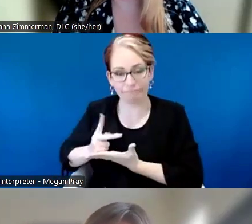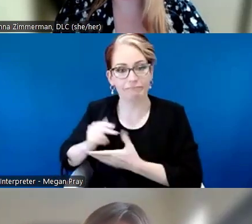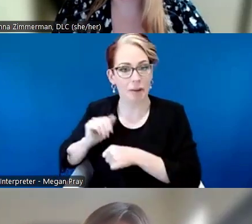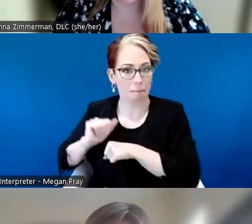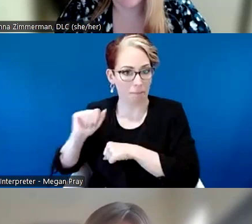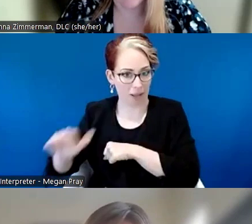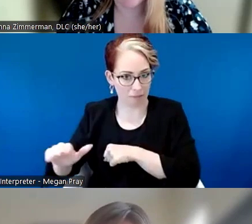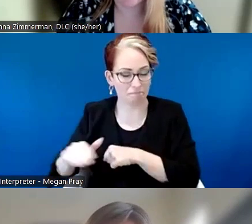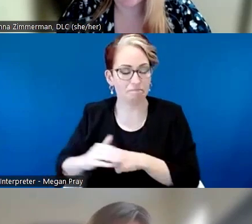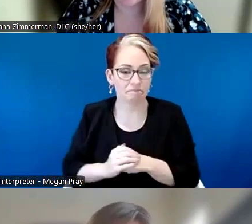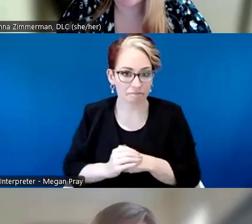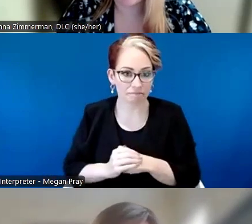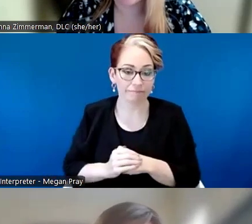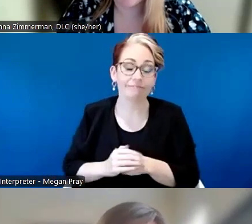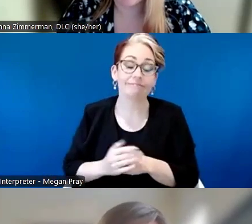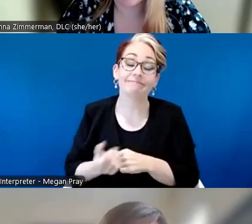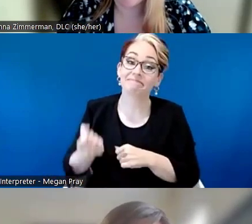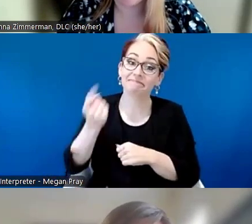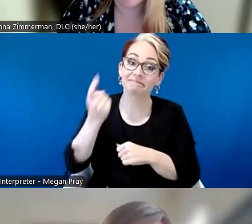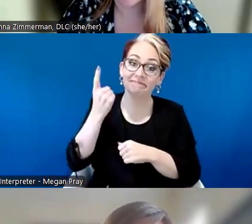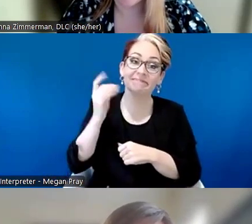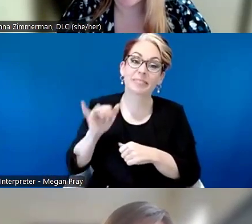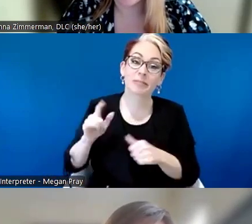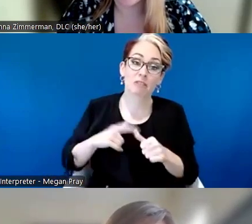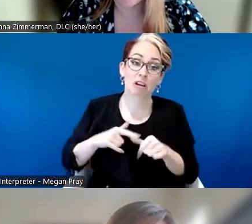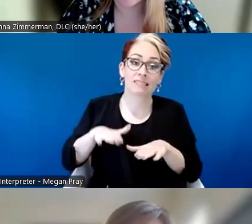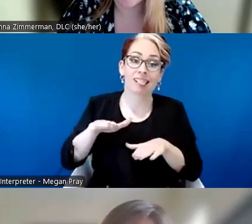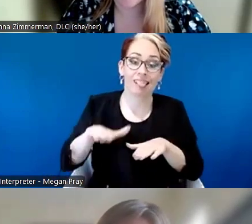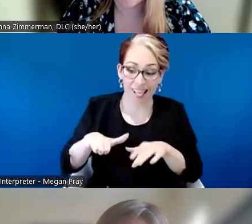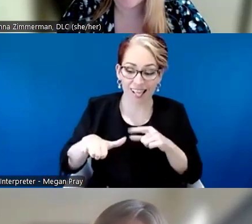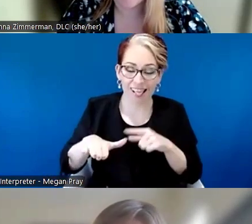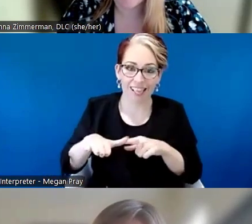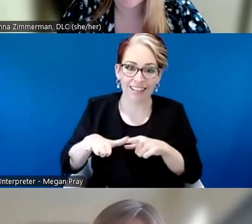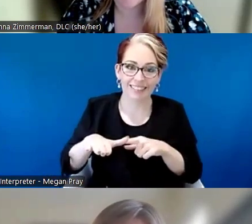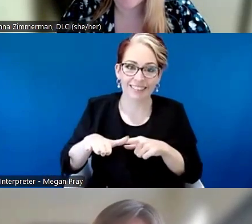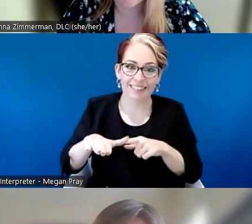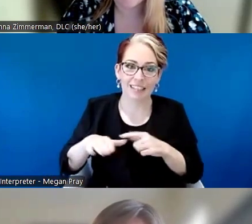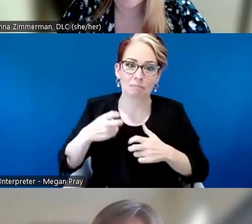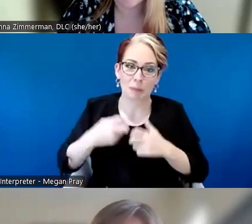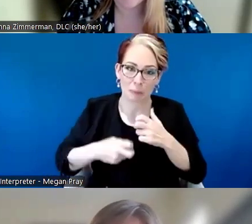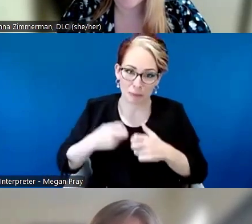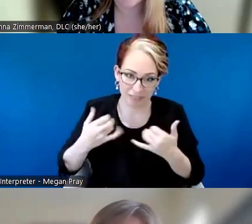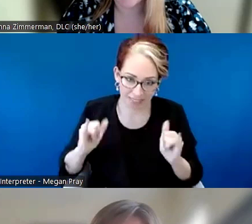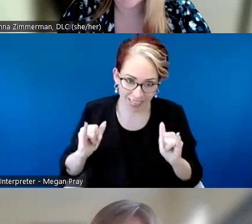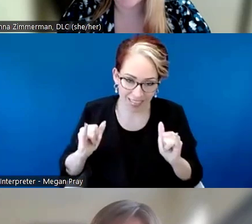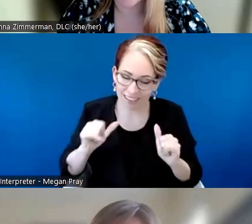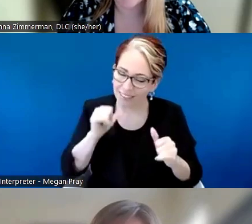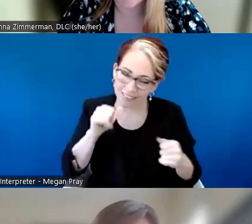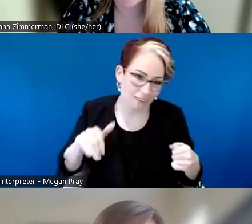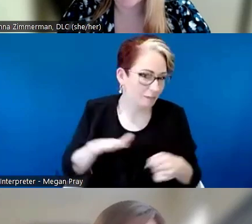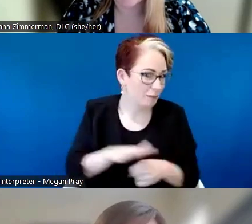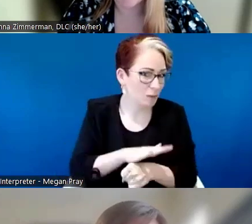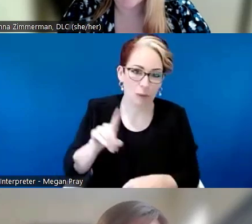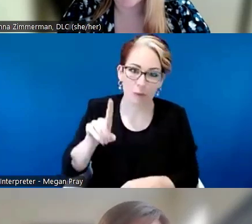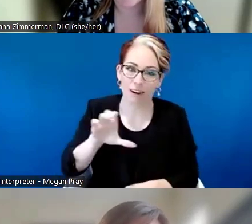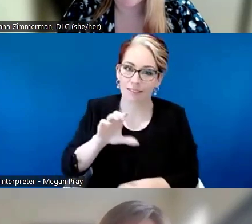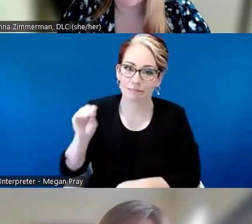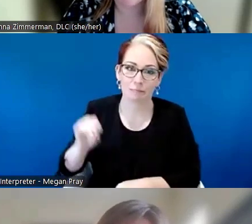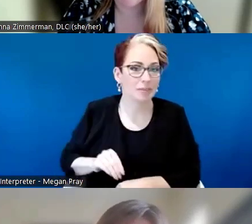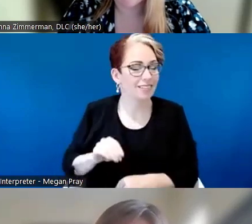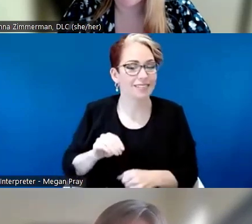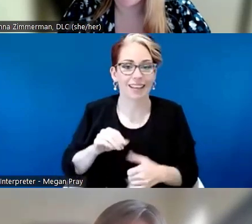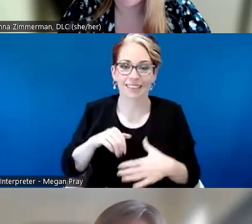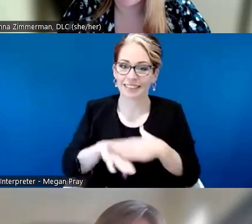with this process was, of course, that it's not fully accessible, and it required